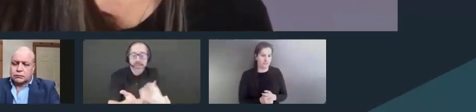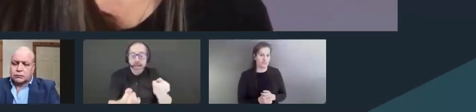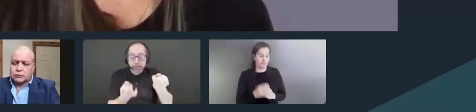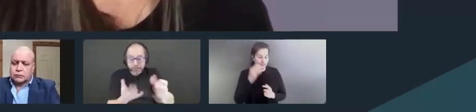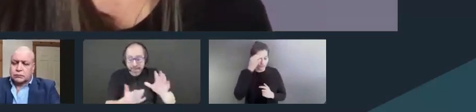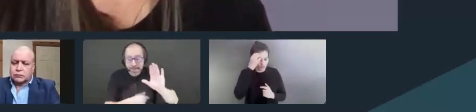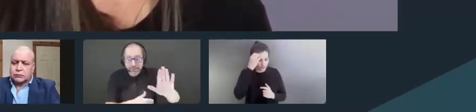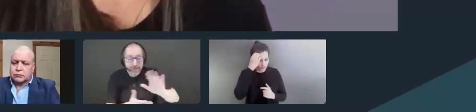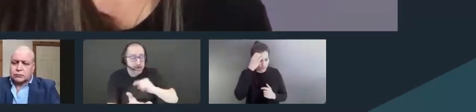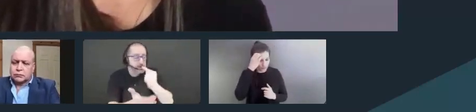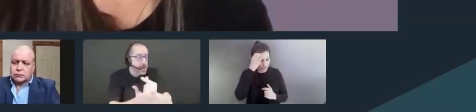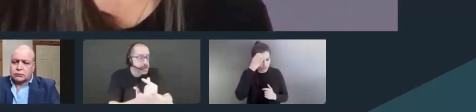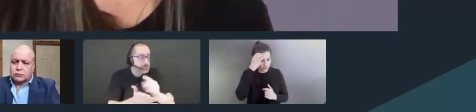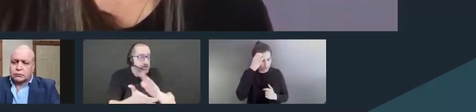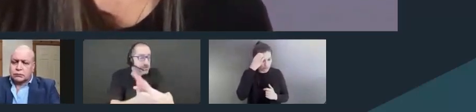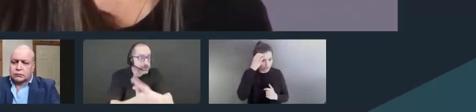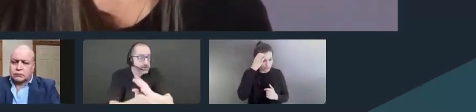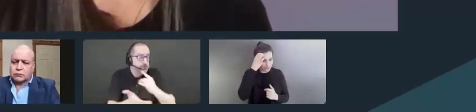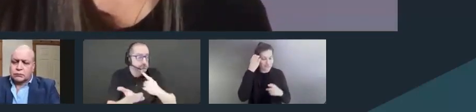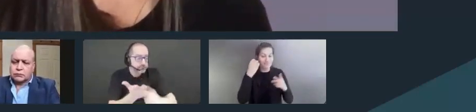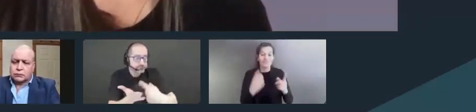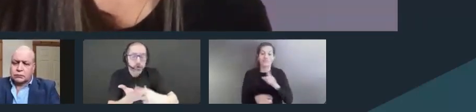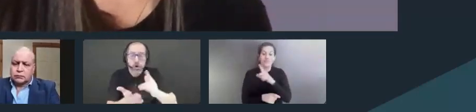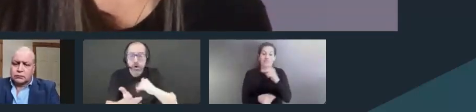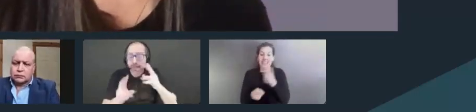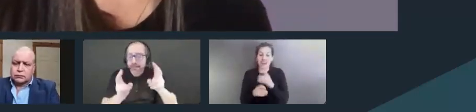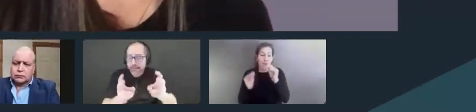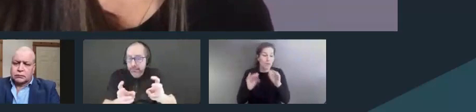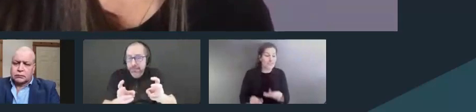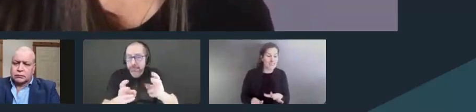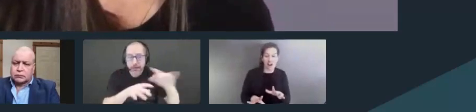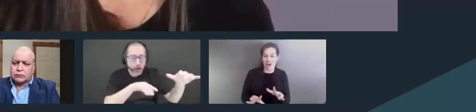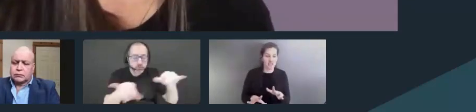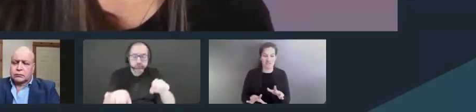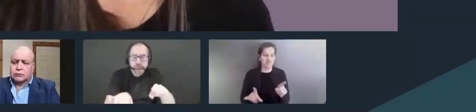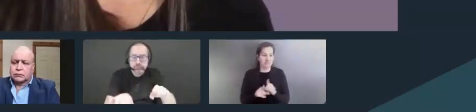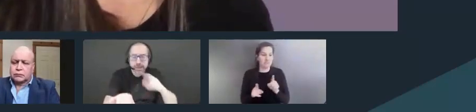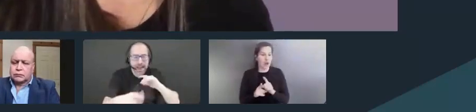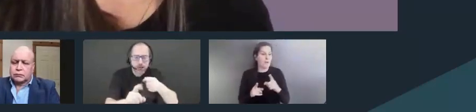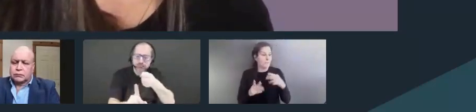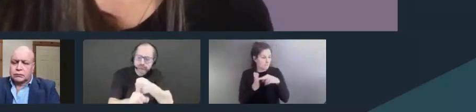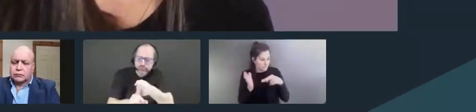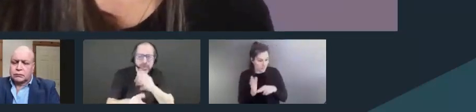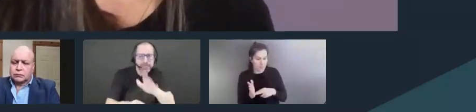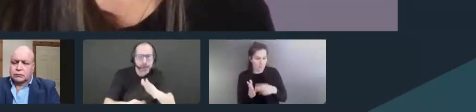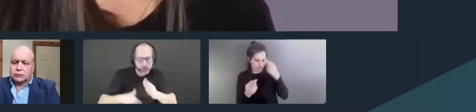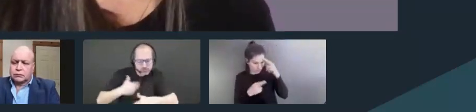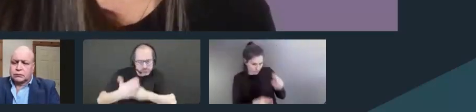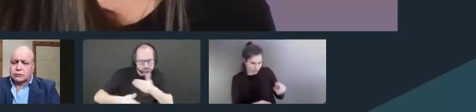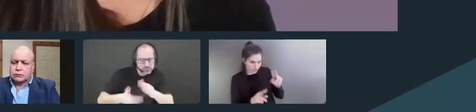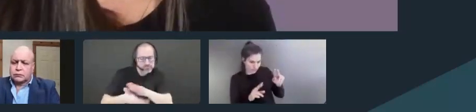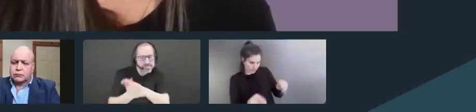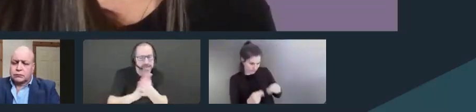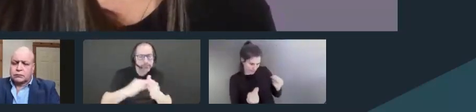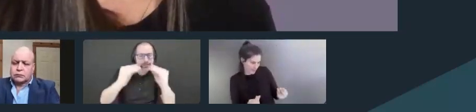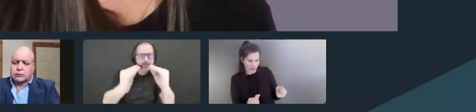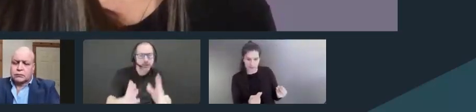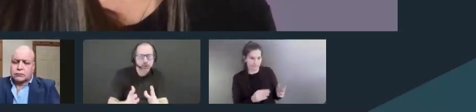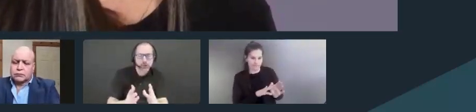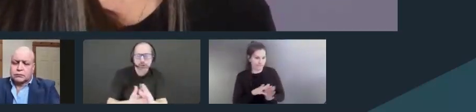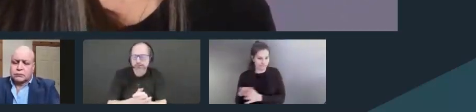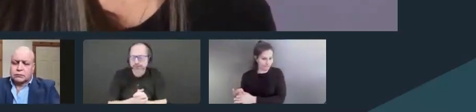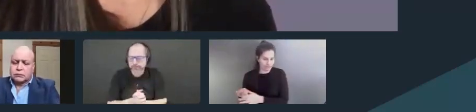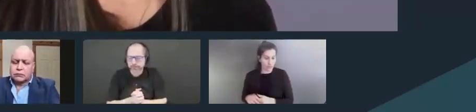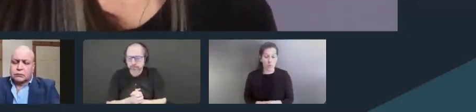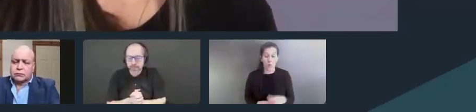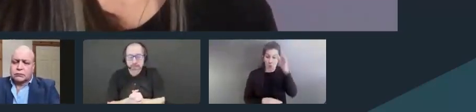the subject of colonization and its impact on their journeys as educational leaders. Although